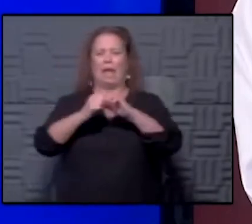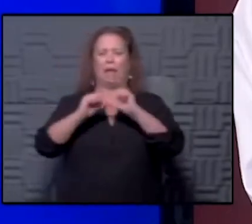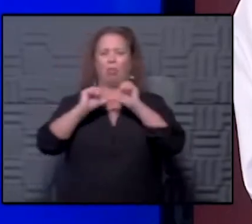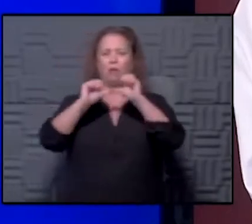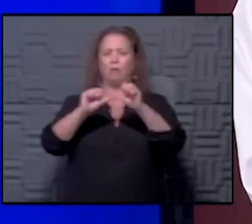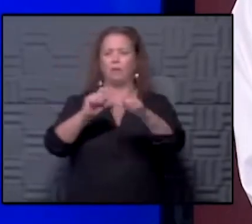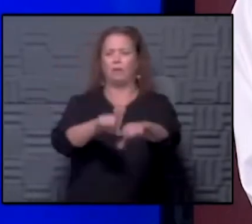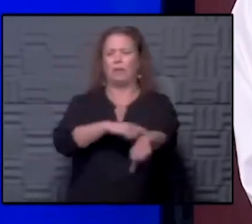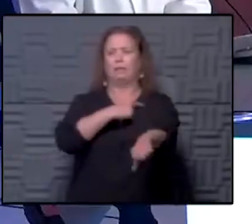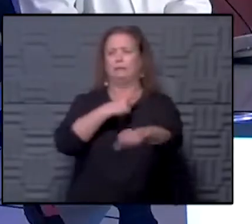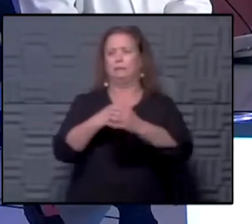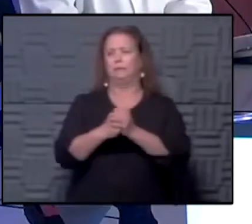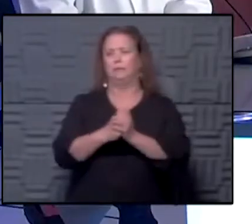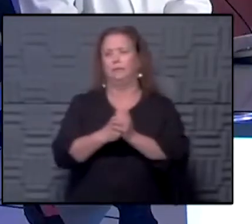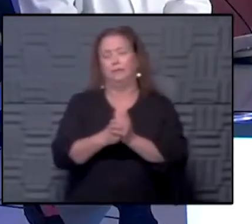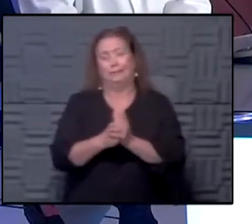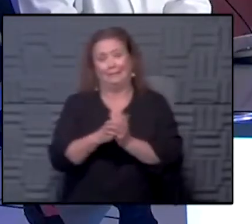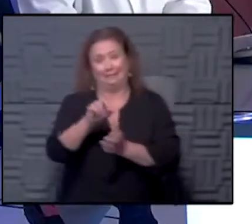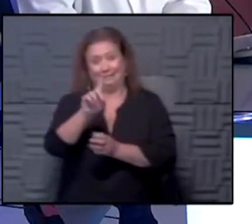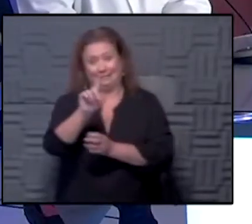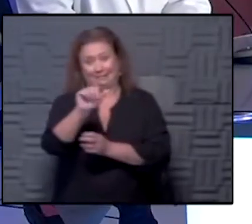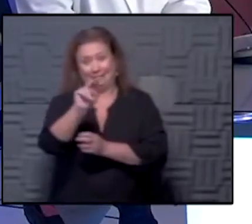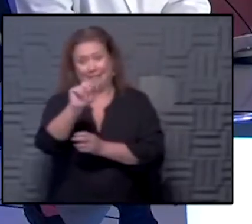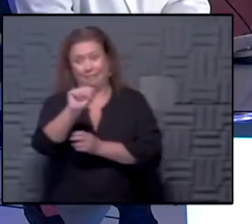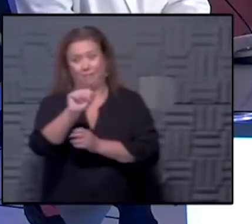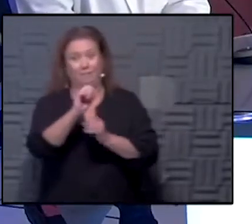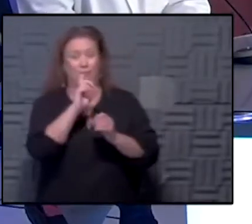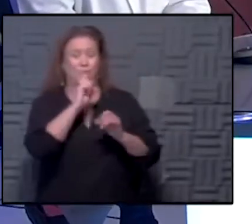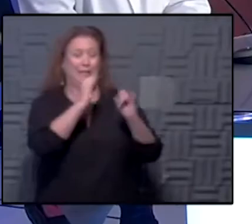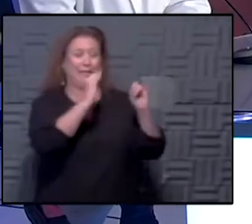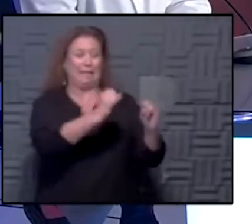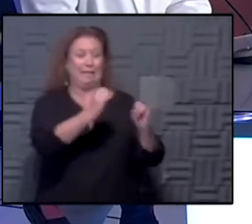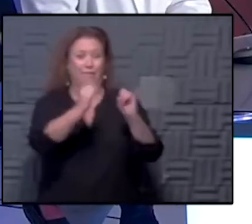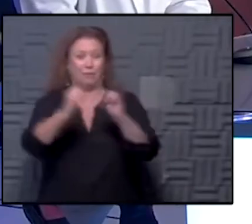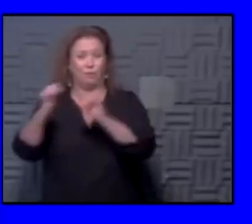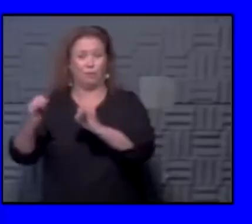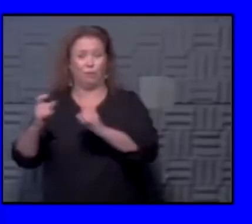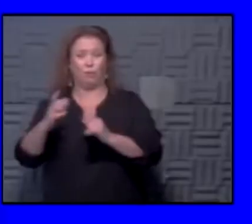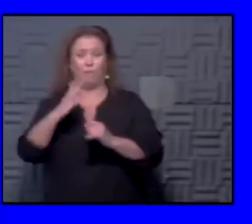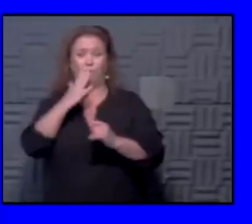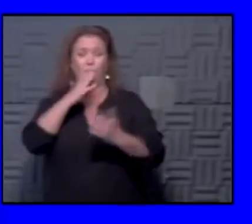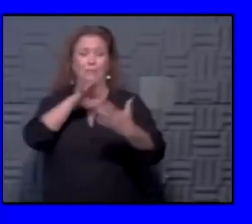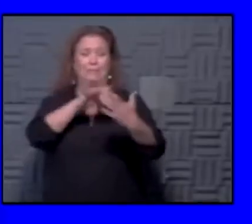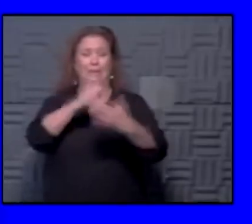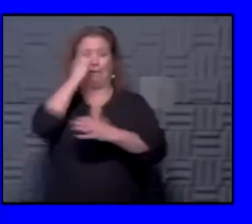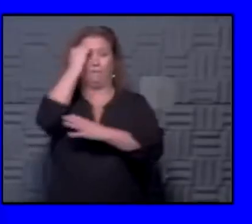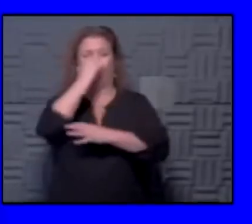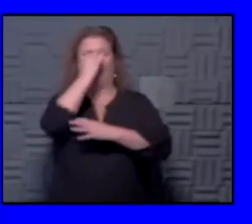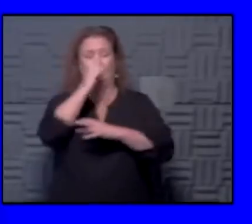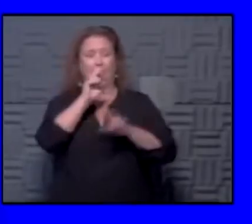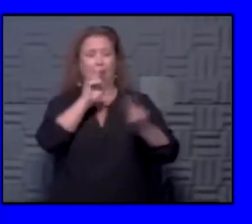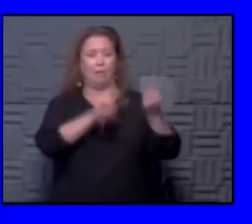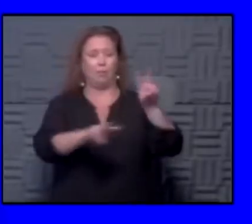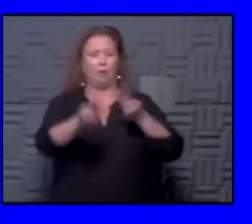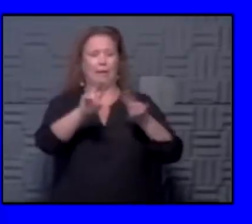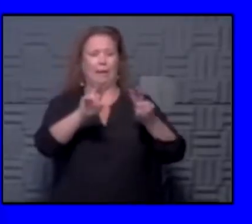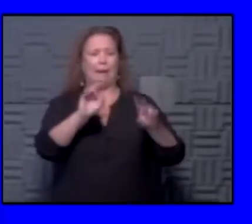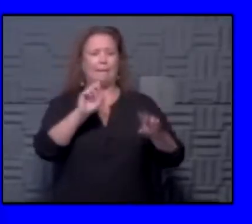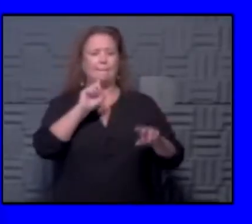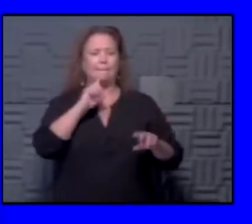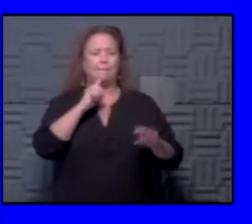that going to last? Oh, gosh. Okay, Dana. I think that's individual. You know, we do have a fairly good study from Italy looking at people who had mild